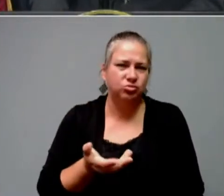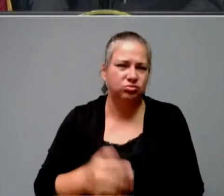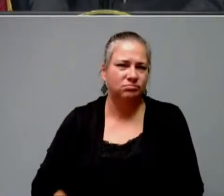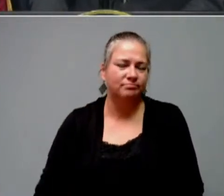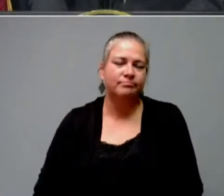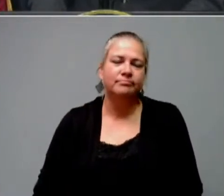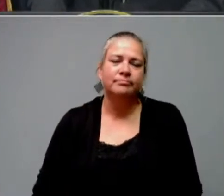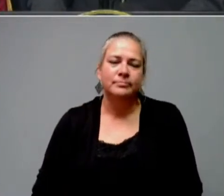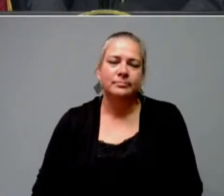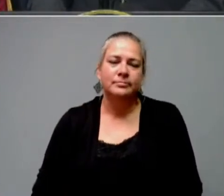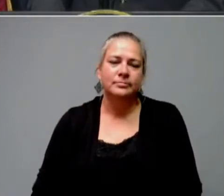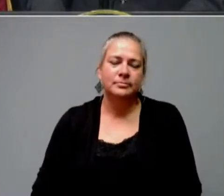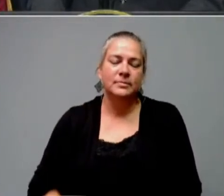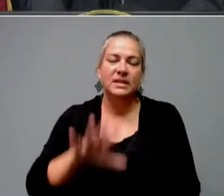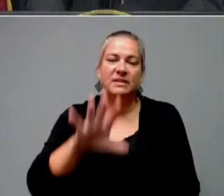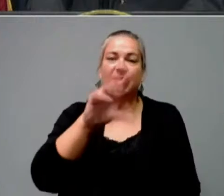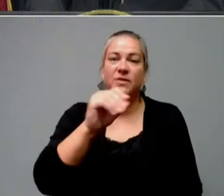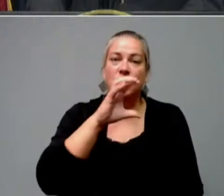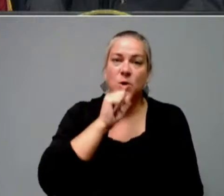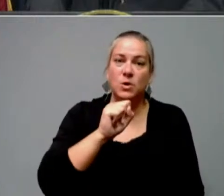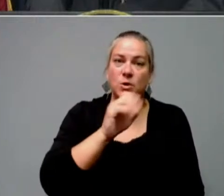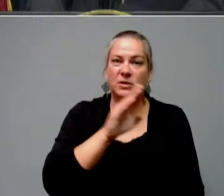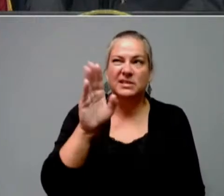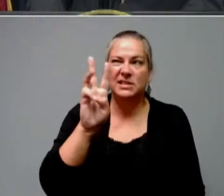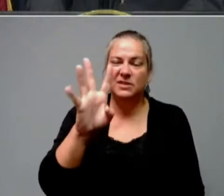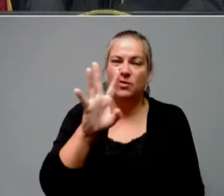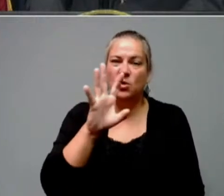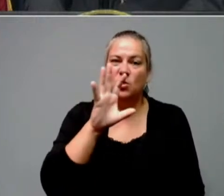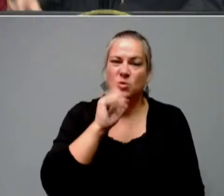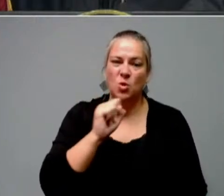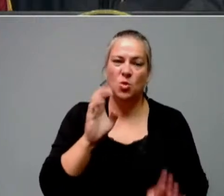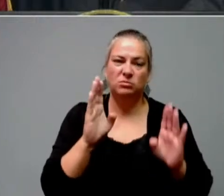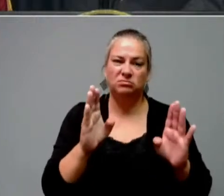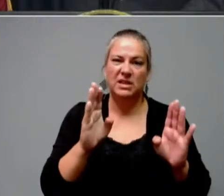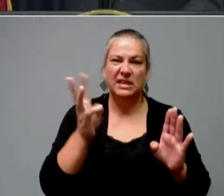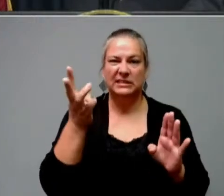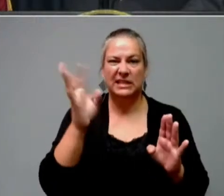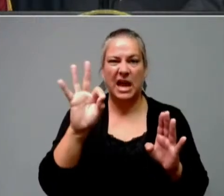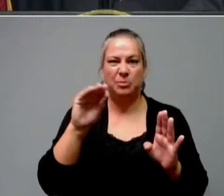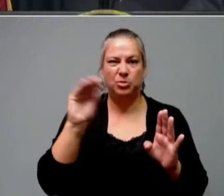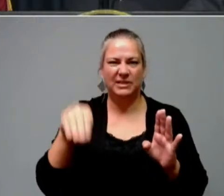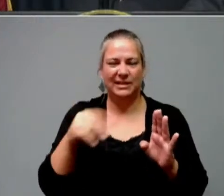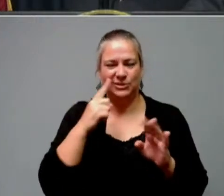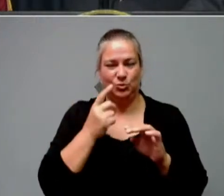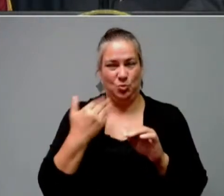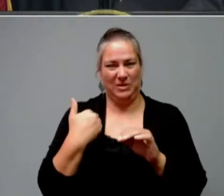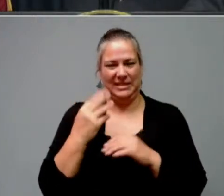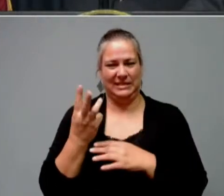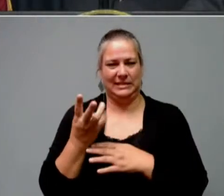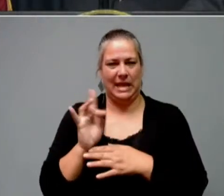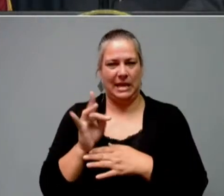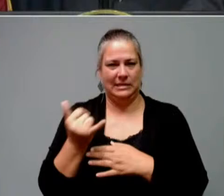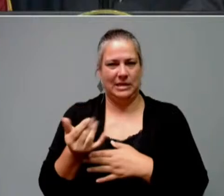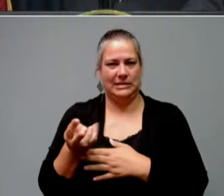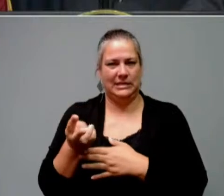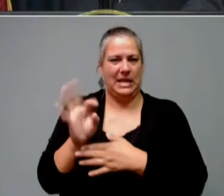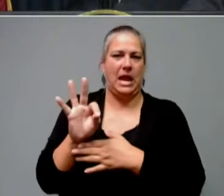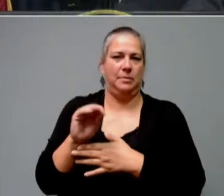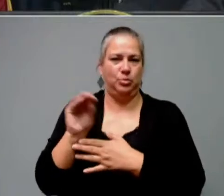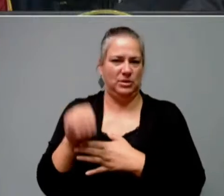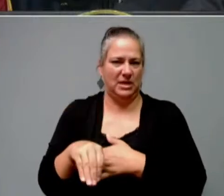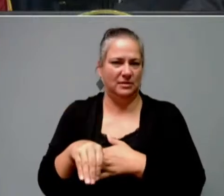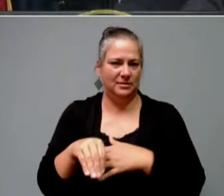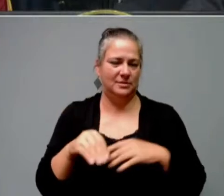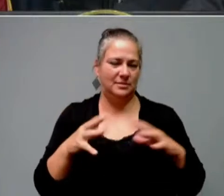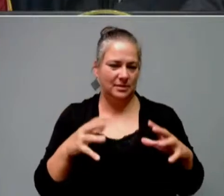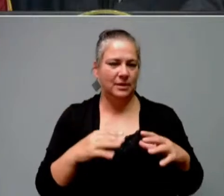64, now up to 69%. That is up 1 point. 40 to 49, also up a